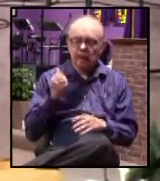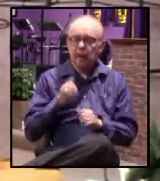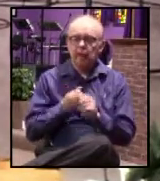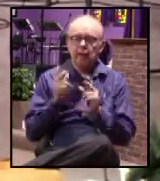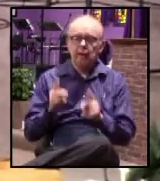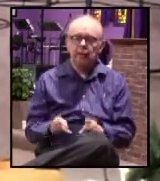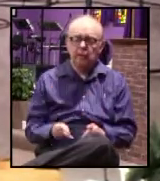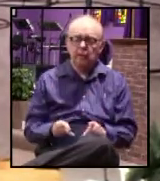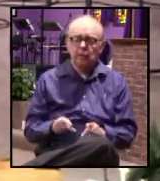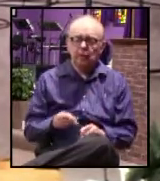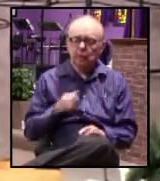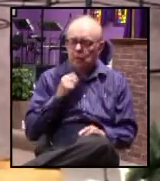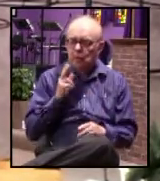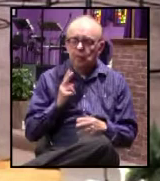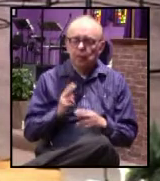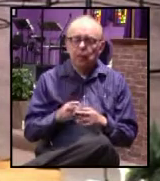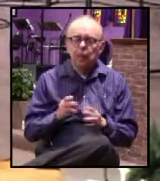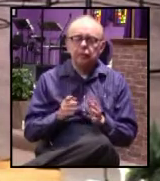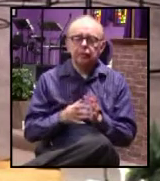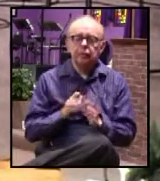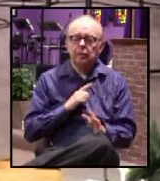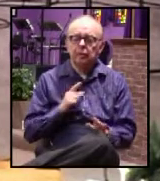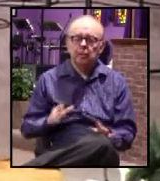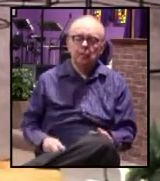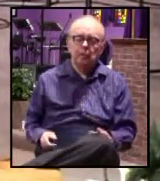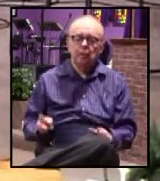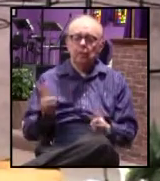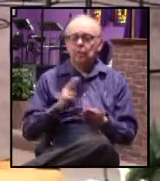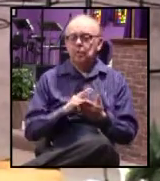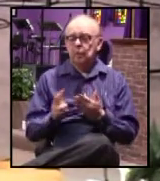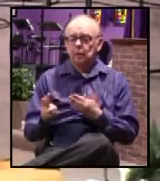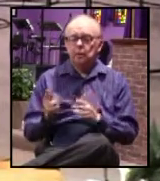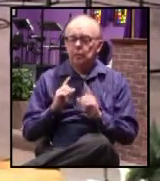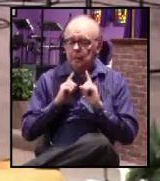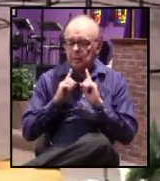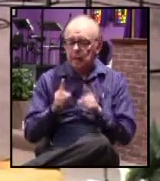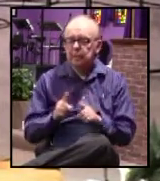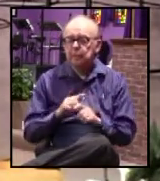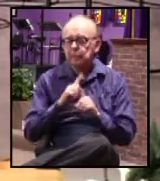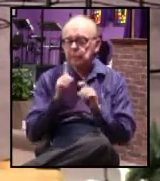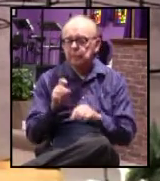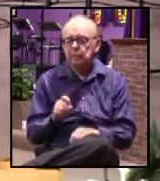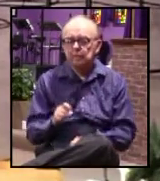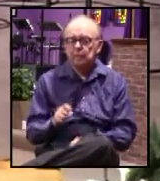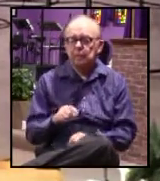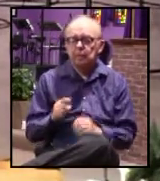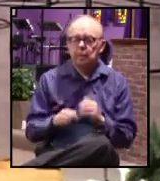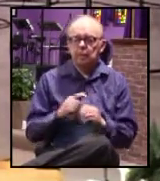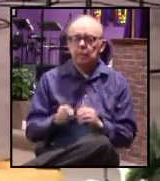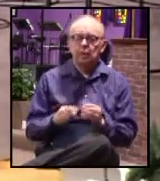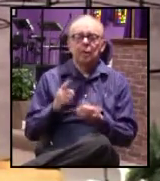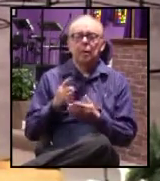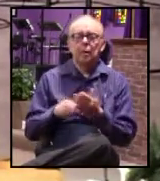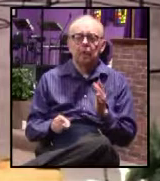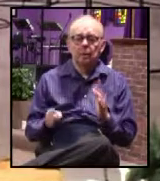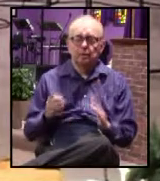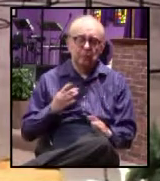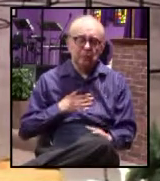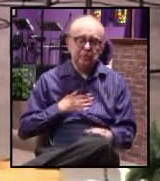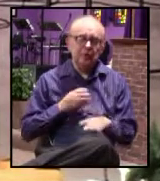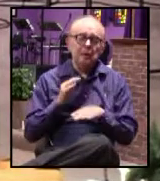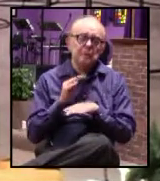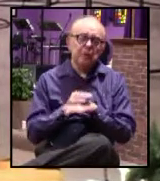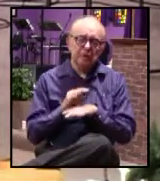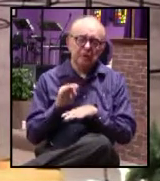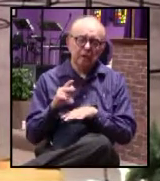everyone who calls Jesus Lord. Week 2, we answered the question about what's my mission.